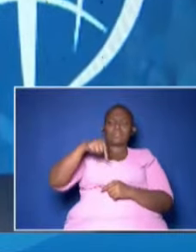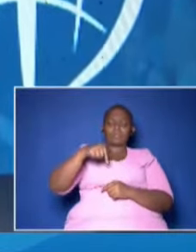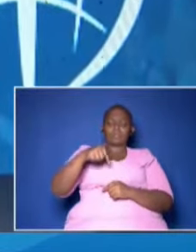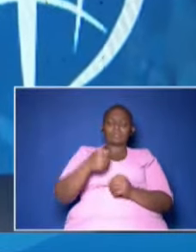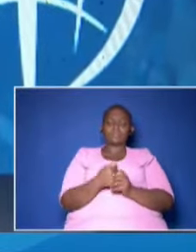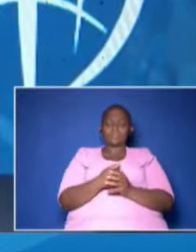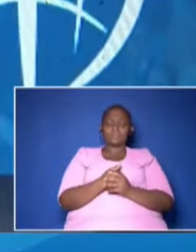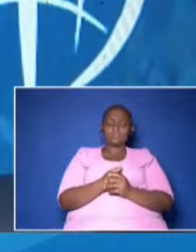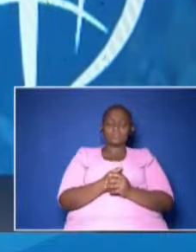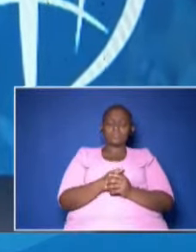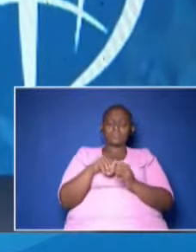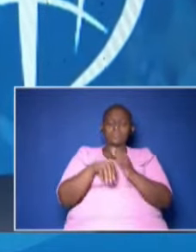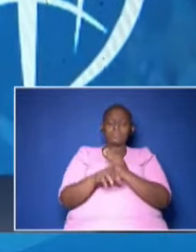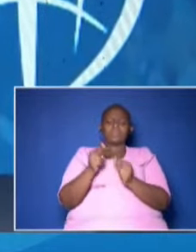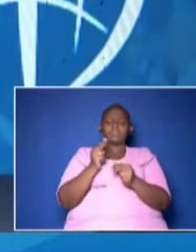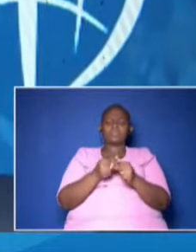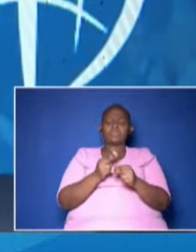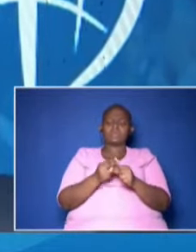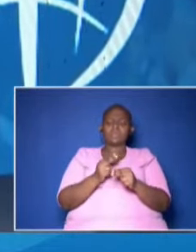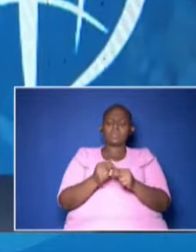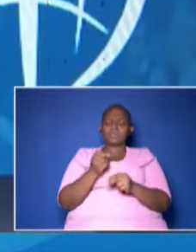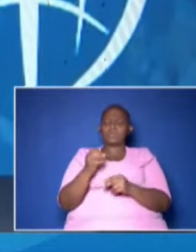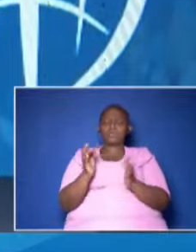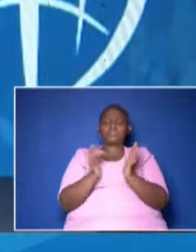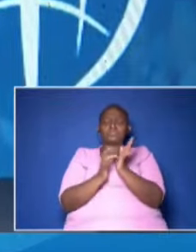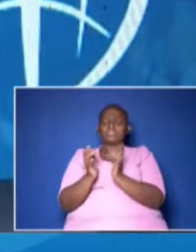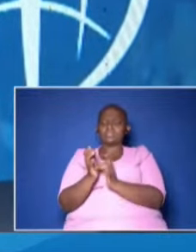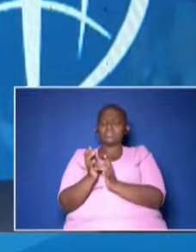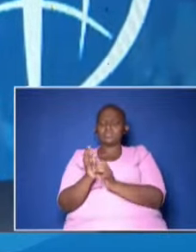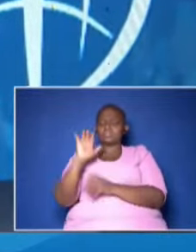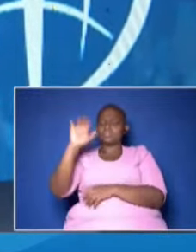today in the name of Jesus your